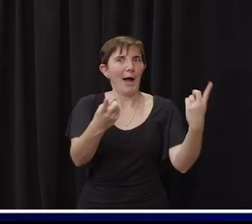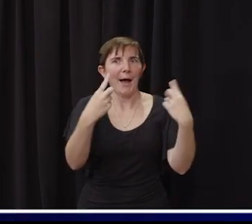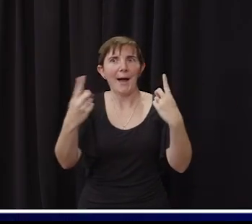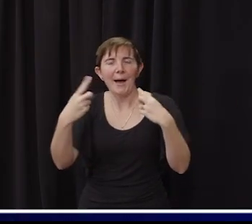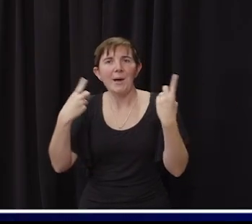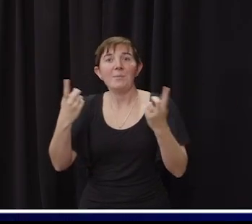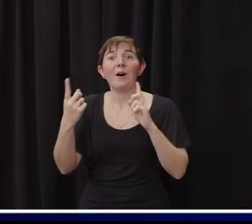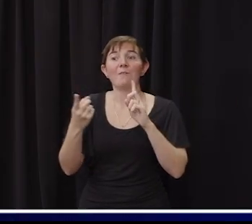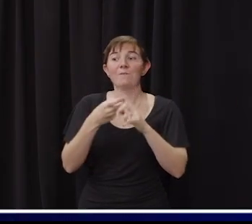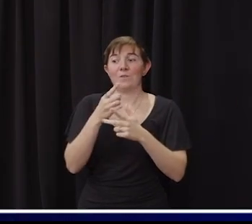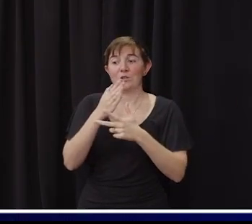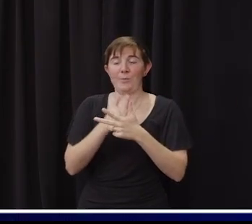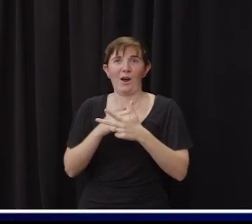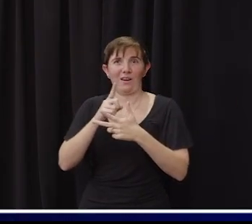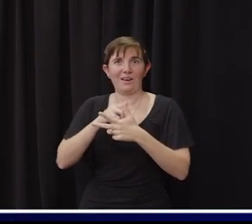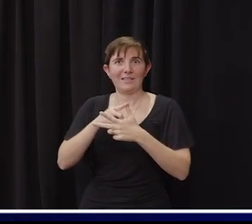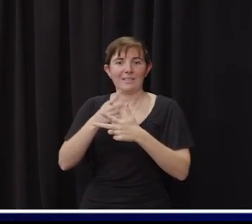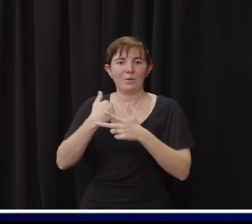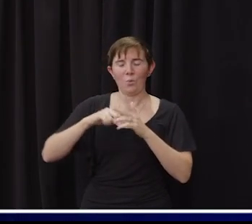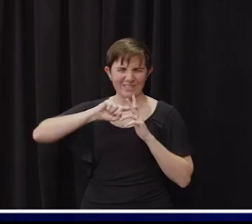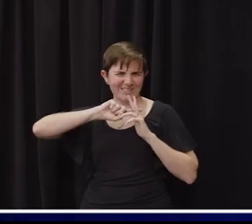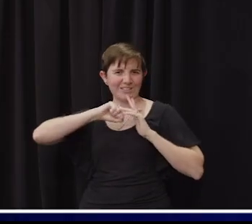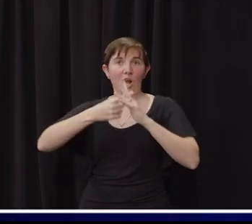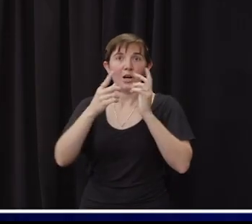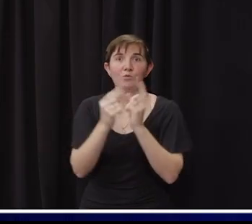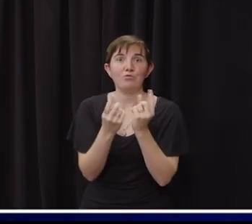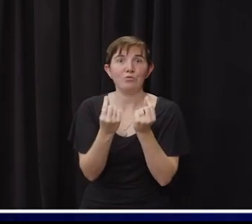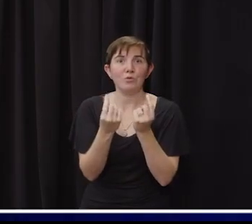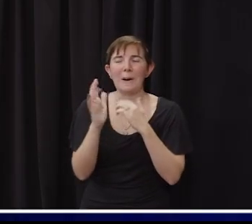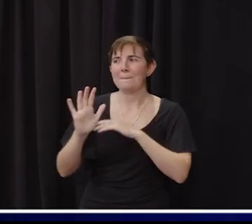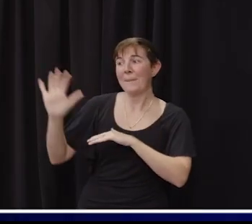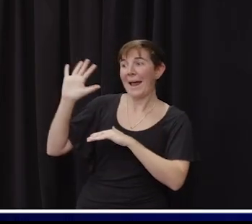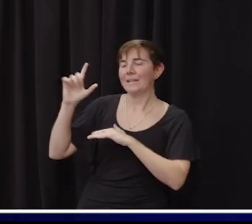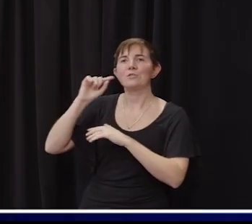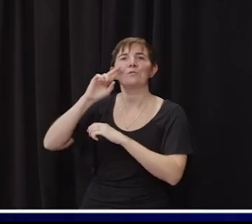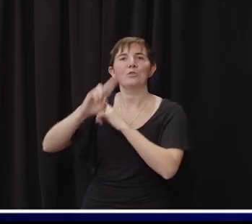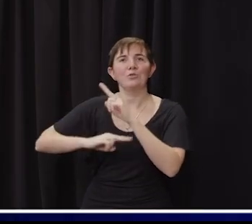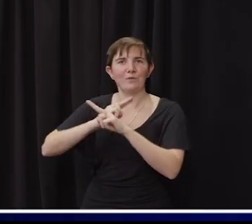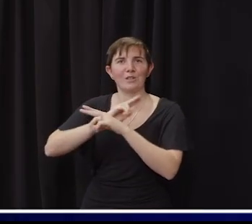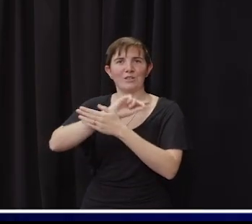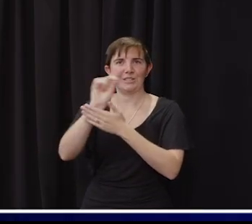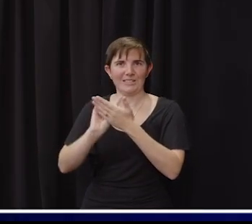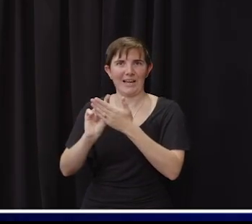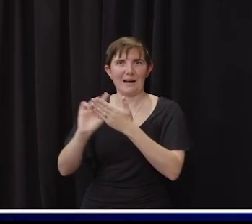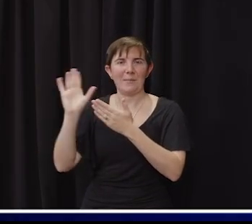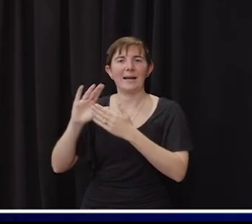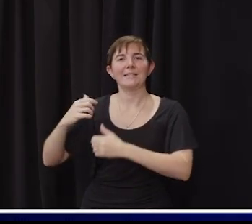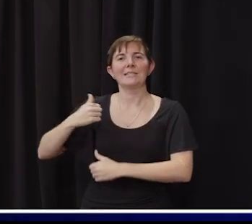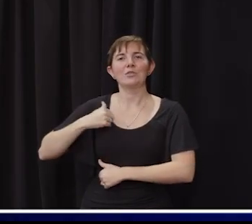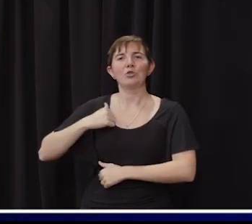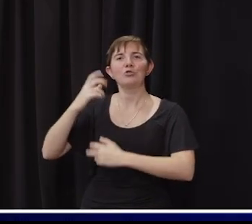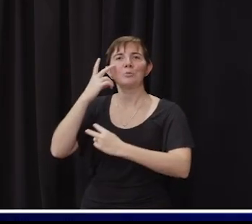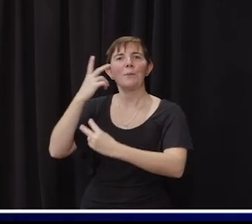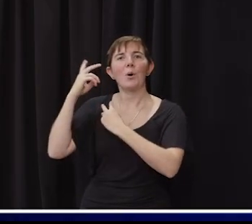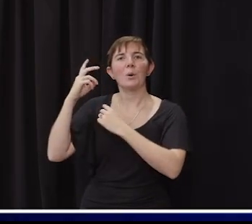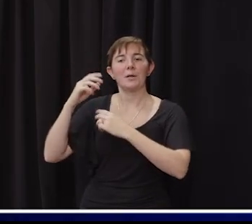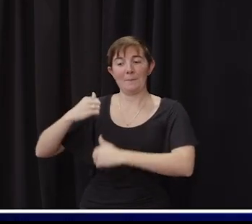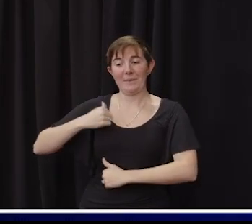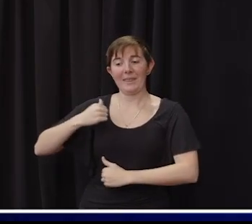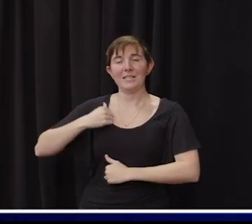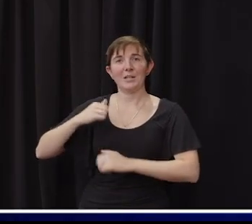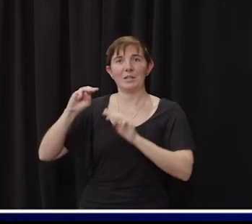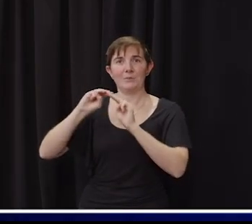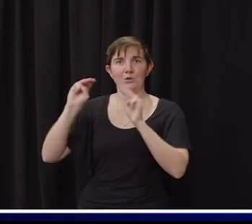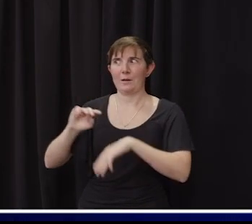first part of the three-part series, we kicked it off with the past of universal design at Soldiers Memorial Military Museum all the way back